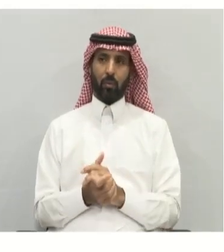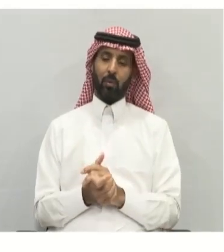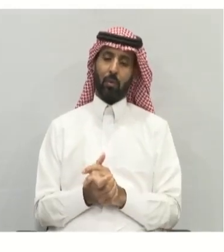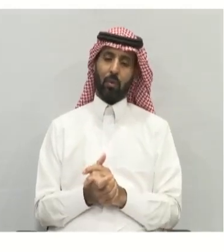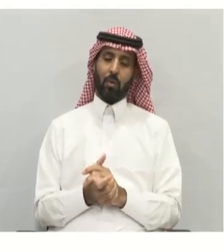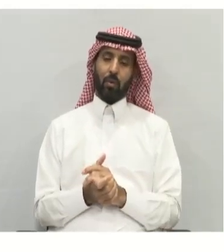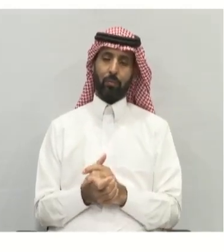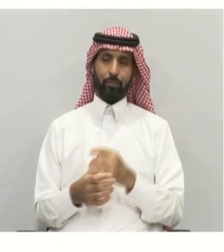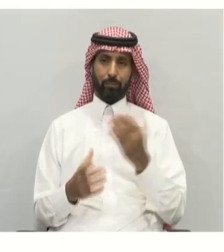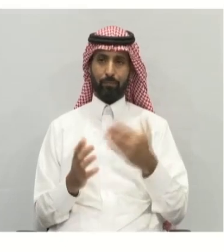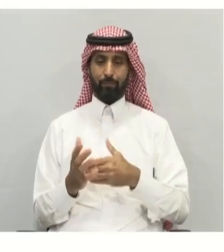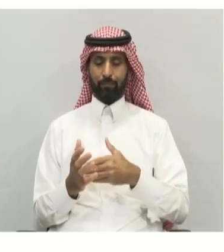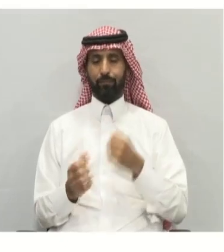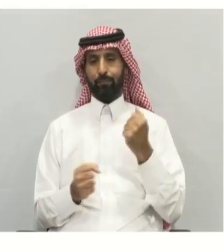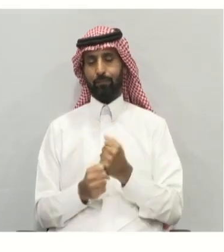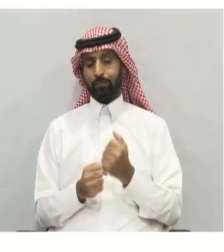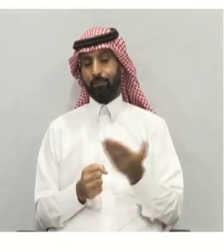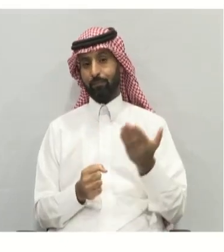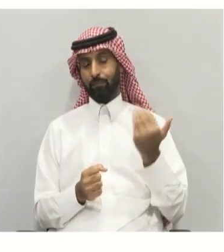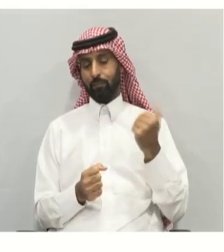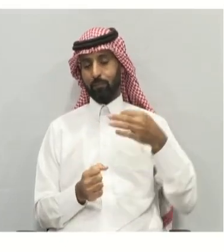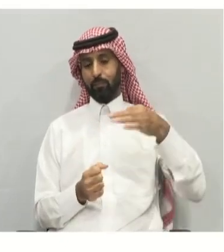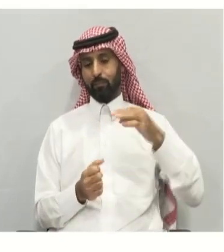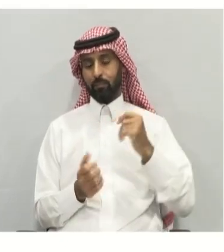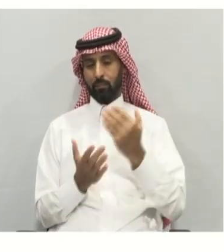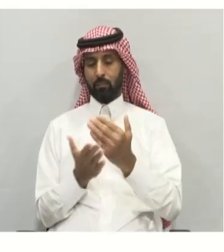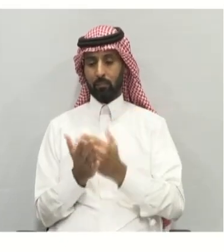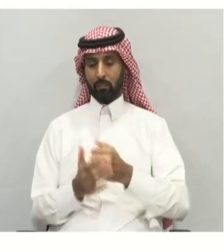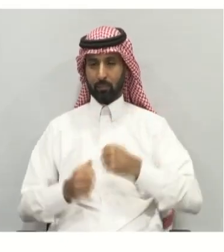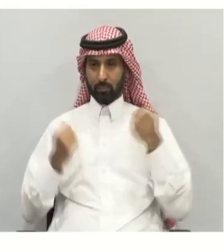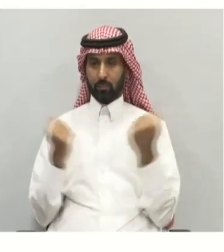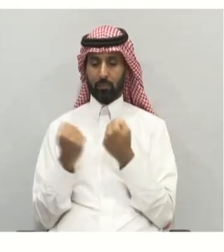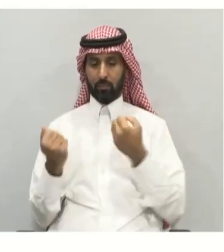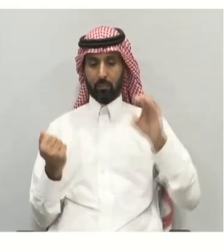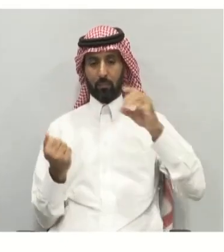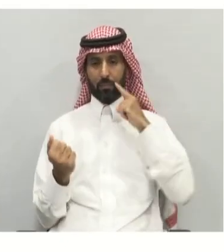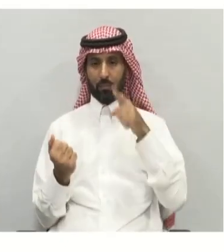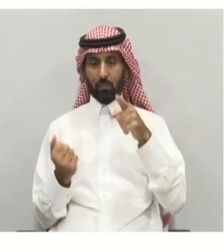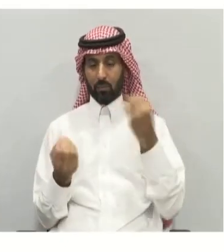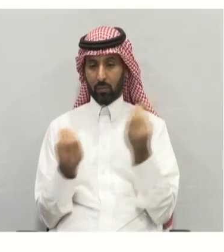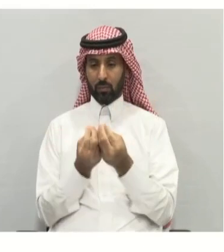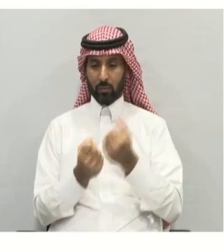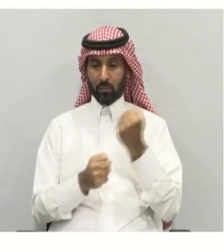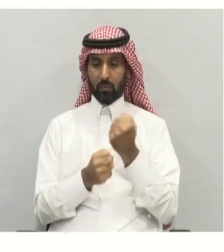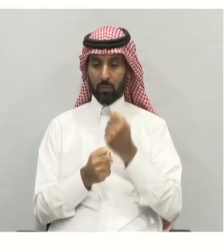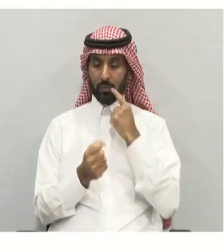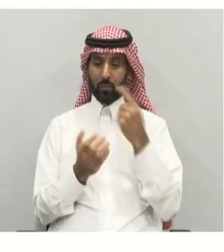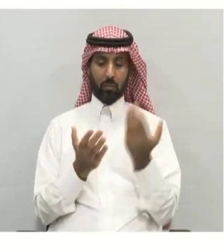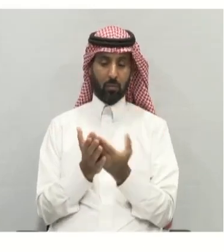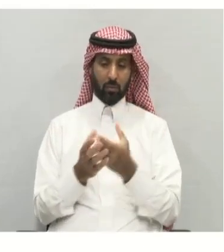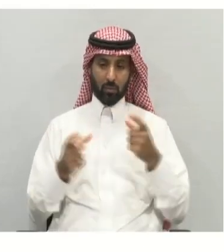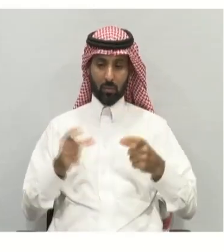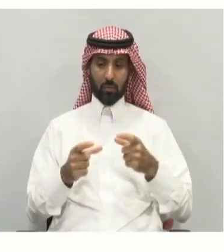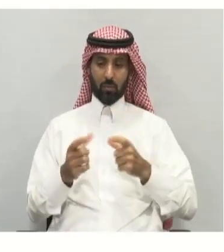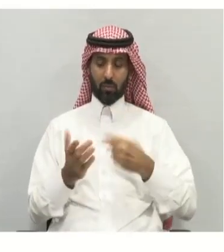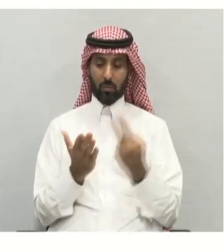And also the last thing we did on that page is that exercise C, where I ask you to work in group, plan the end of the year celebration